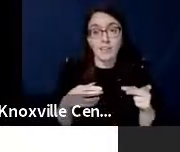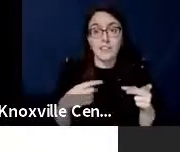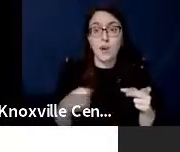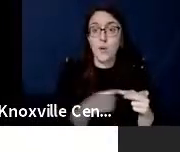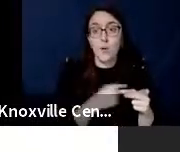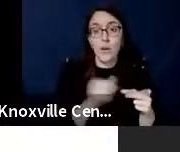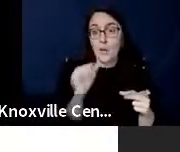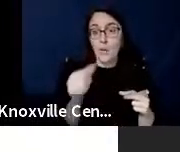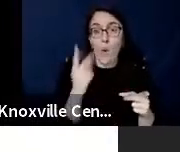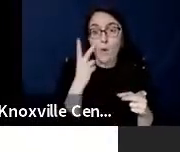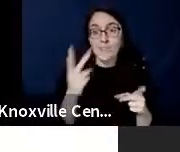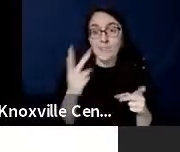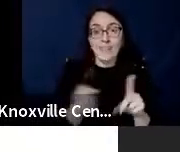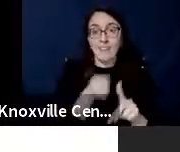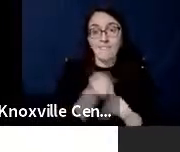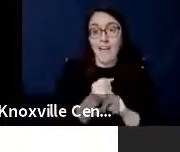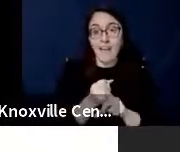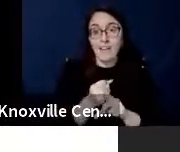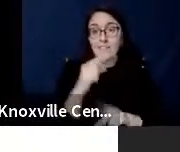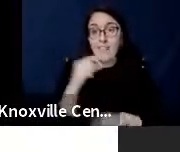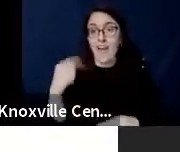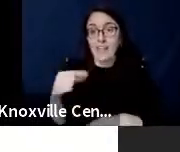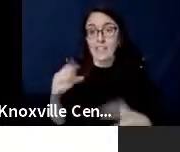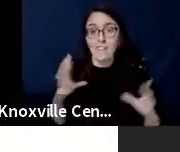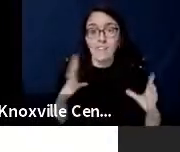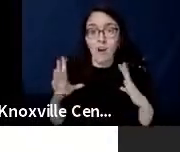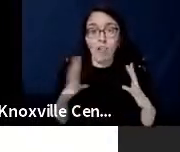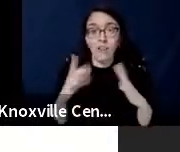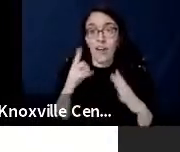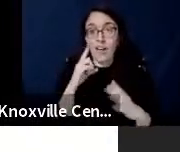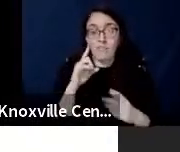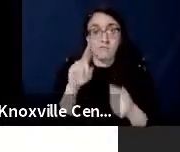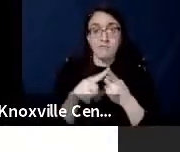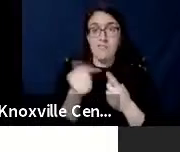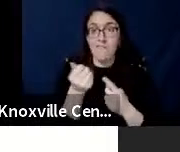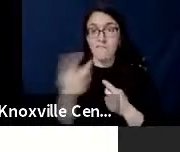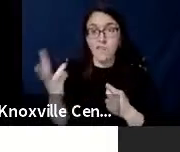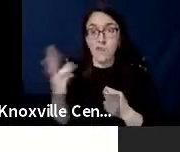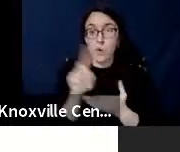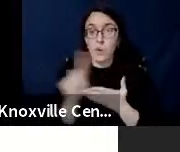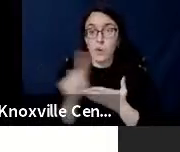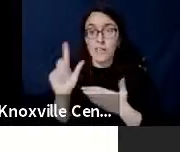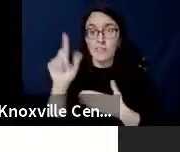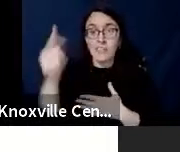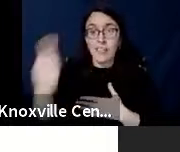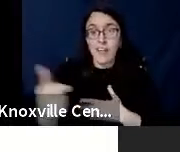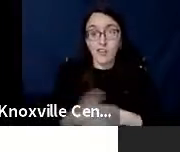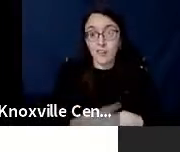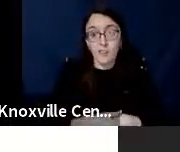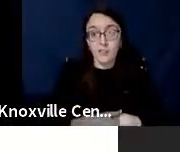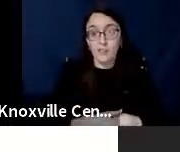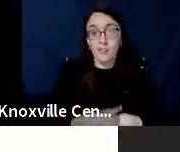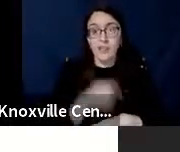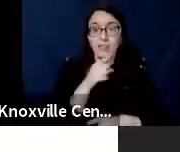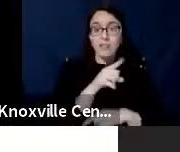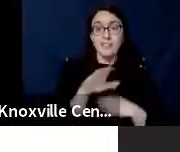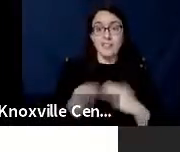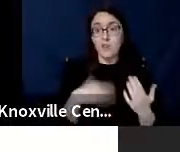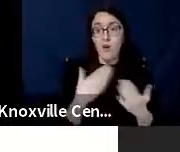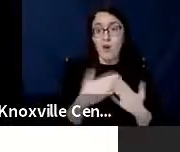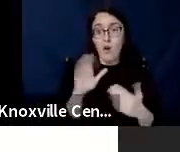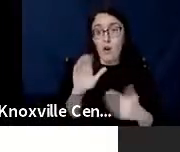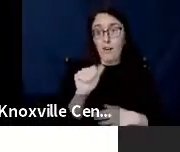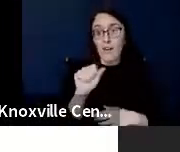effect of the Thanksgiving holiday for a few weeks. So these are all cases that were